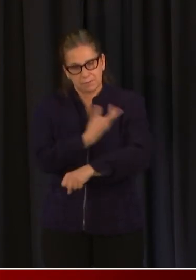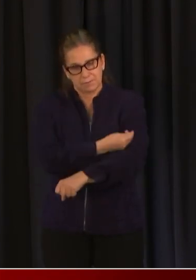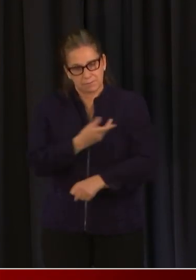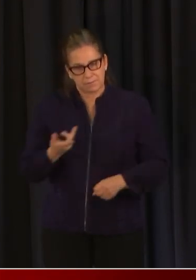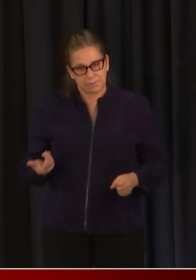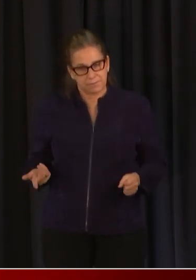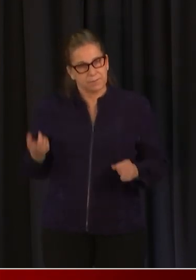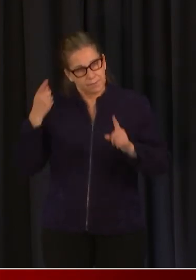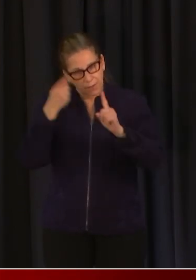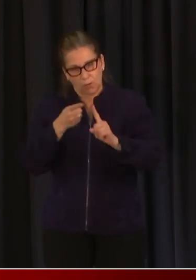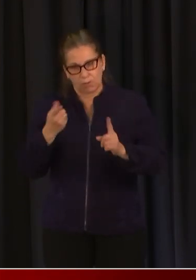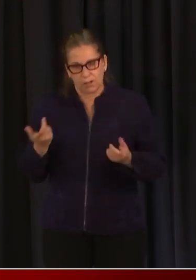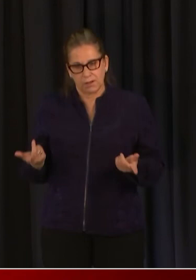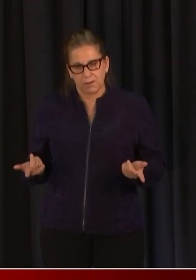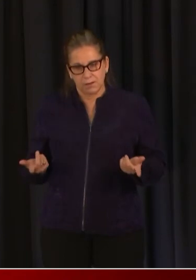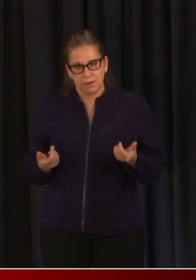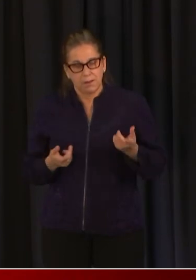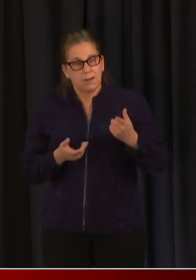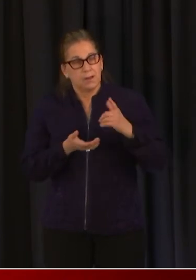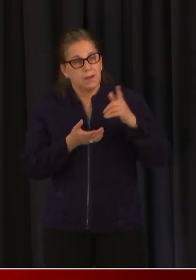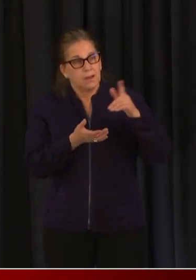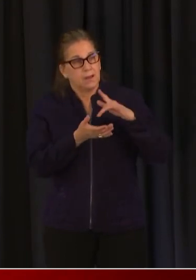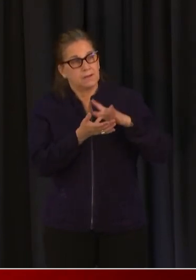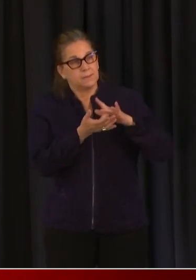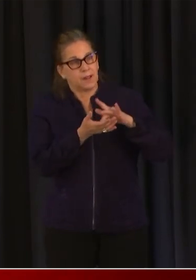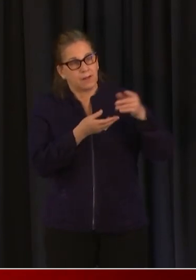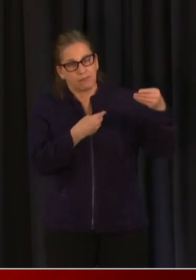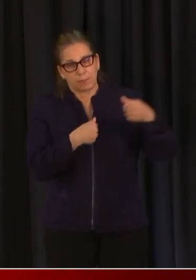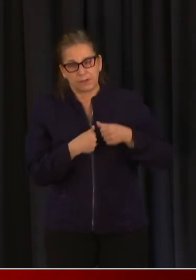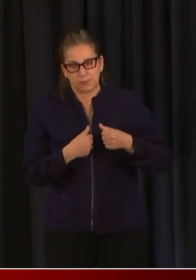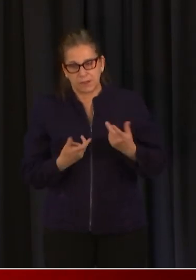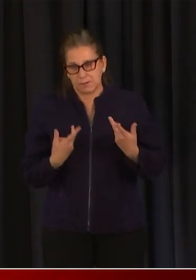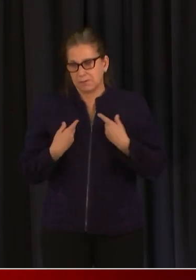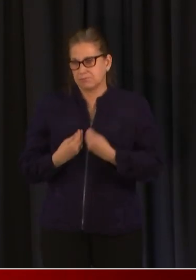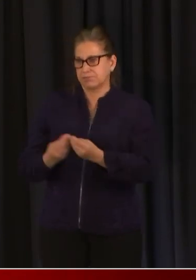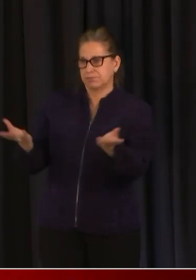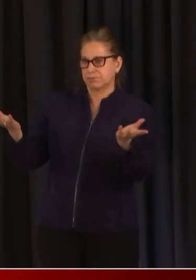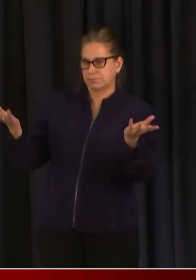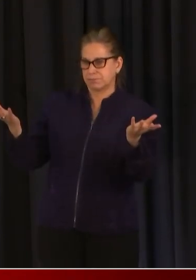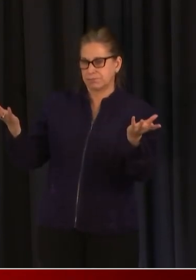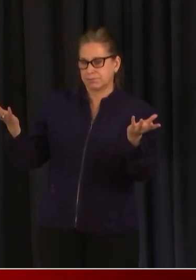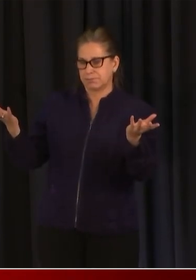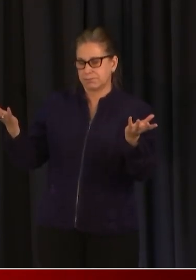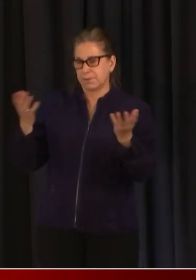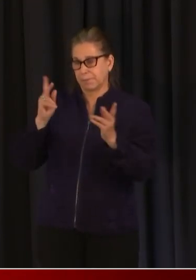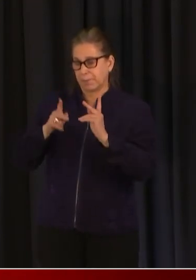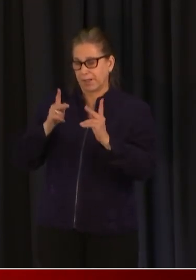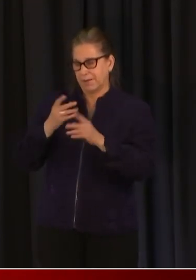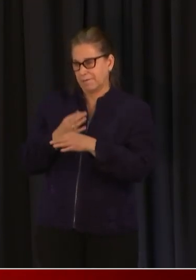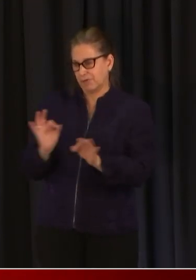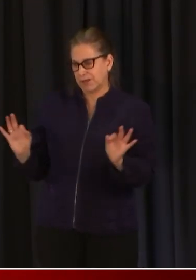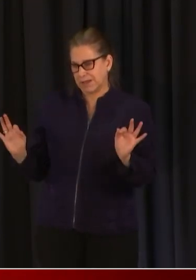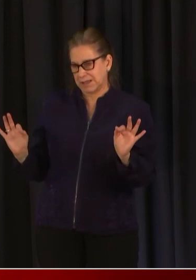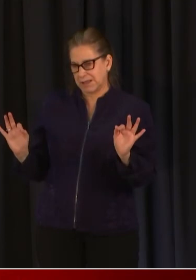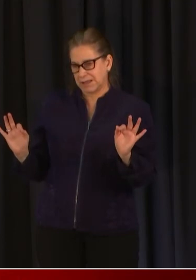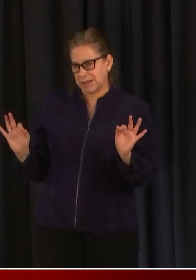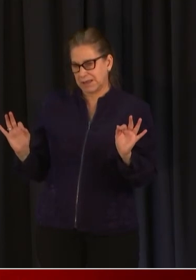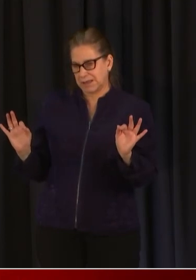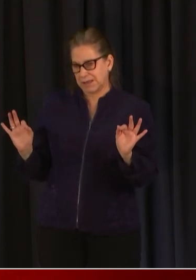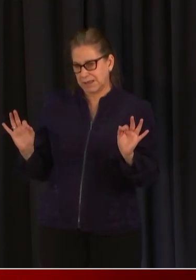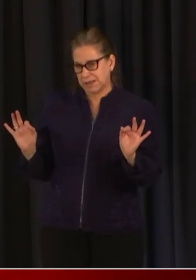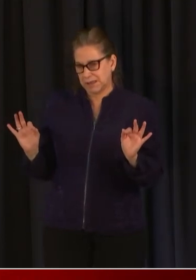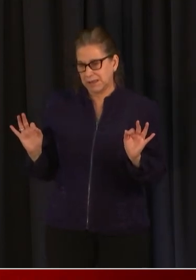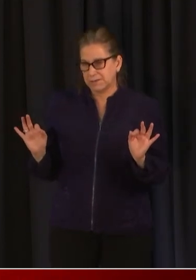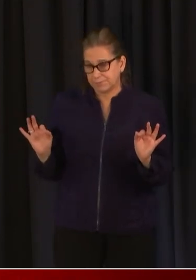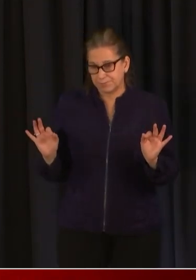and Medicaid Services does reimburse healthcare providers for administering the vaccine. The vaccine is free to everyone, regardless of your